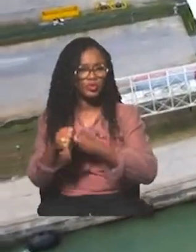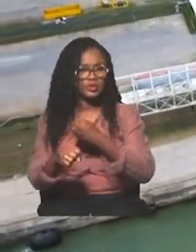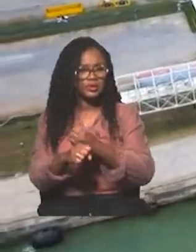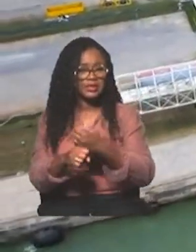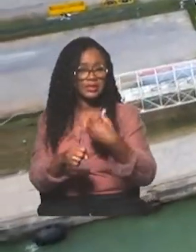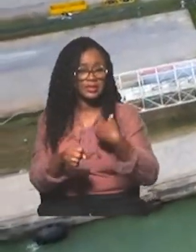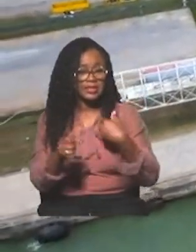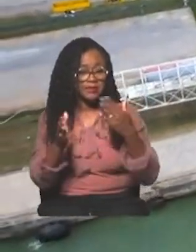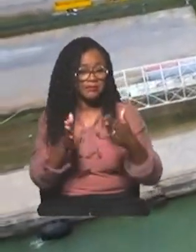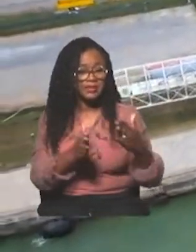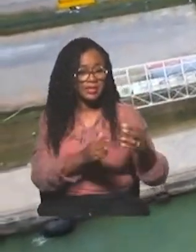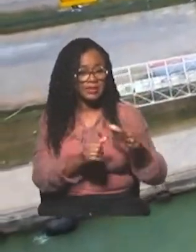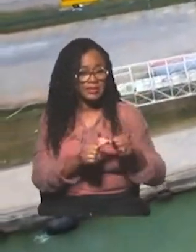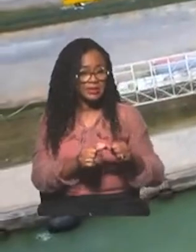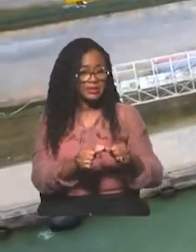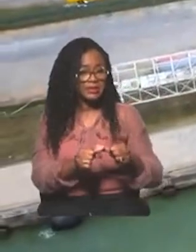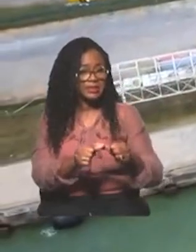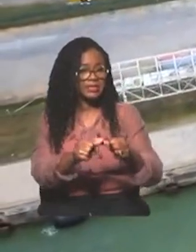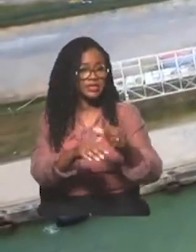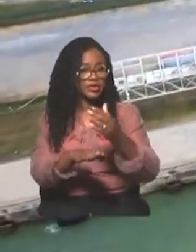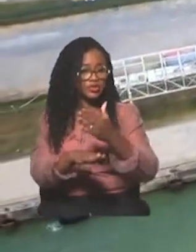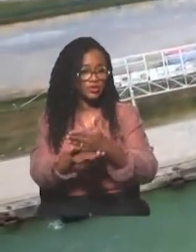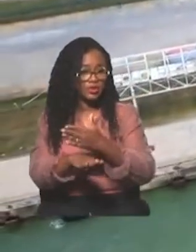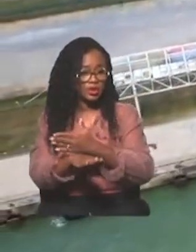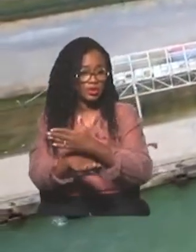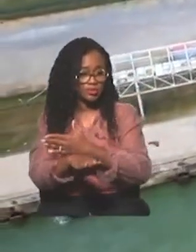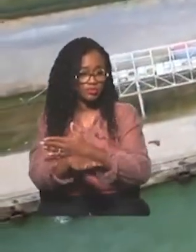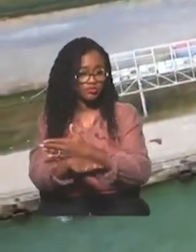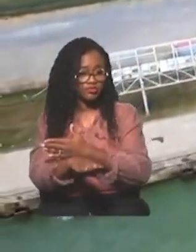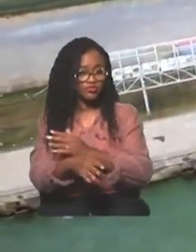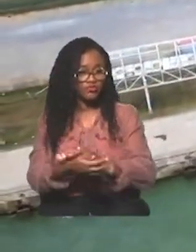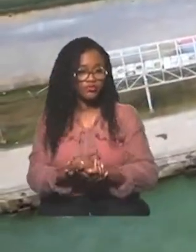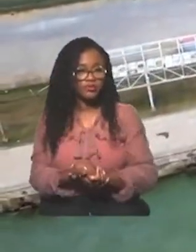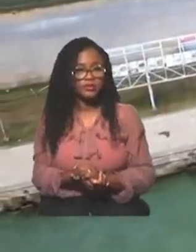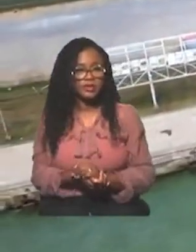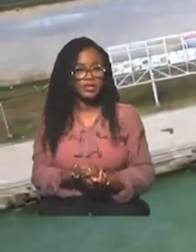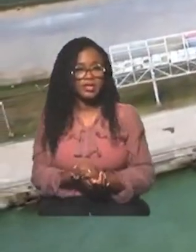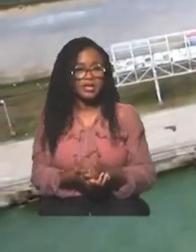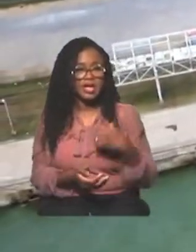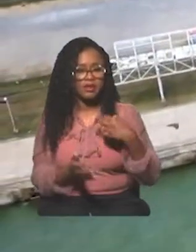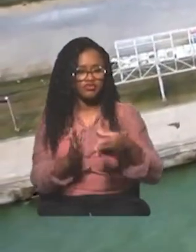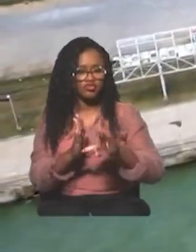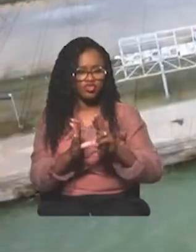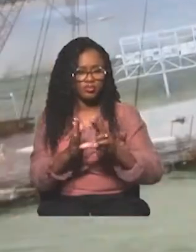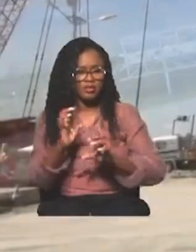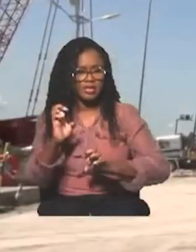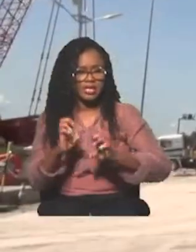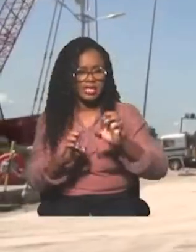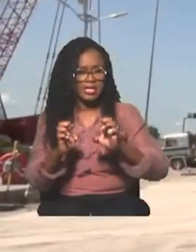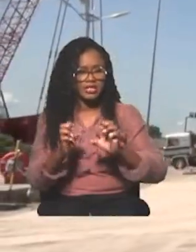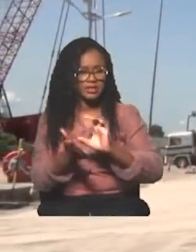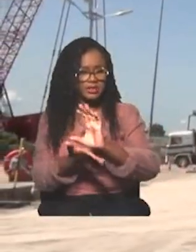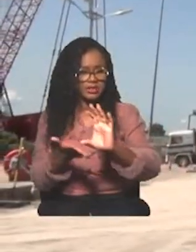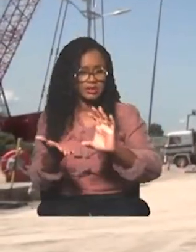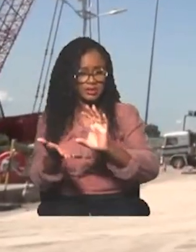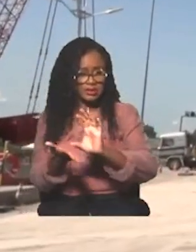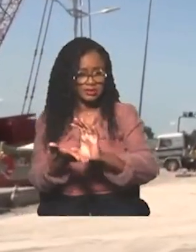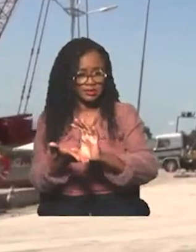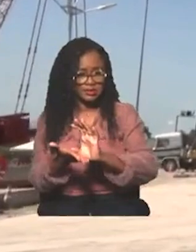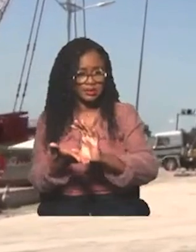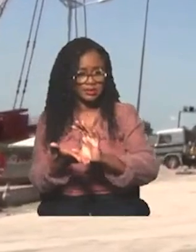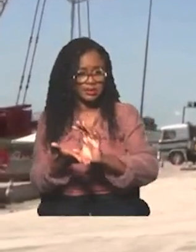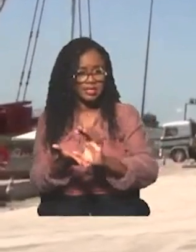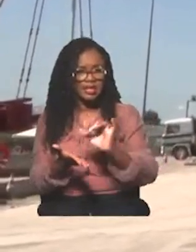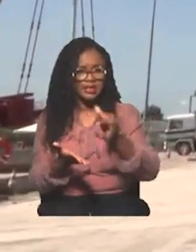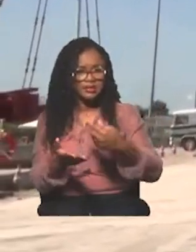plans to continue and improve upon what's been implemented, like the Renewable Energy Center at Labidco. It's expected that this